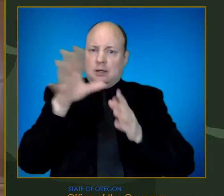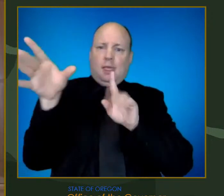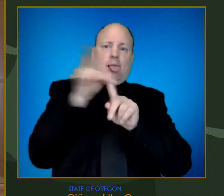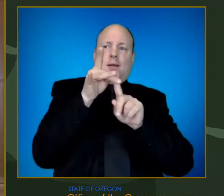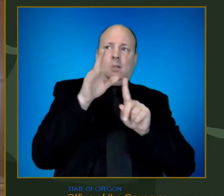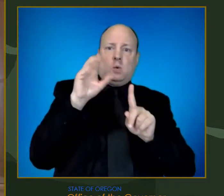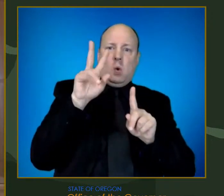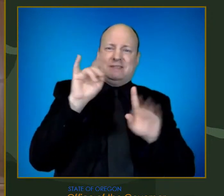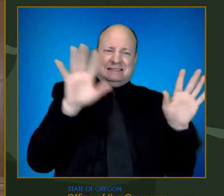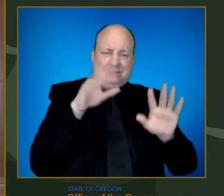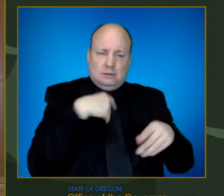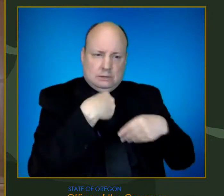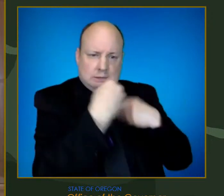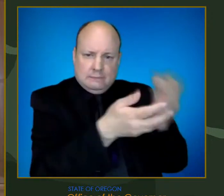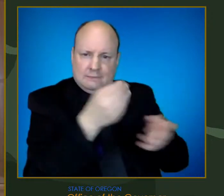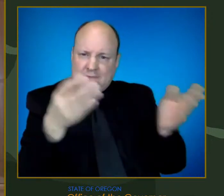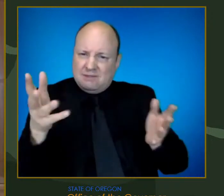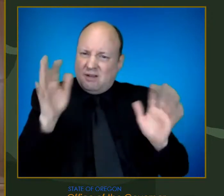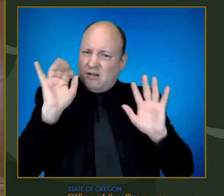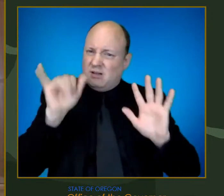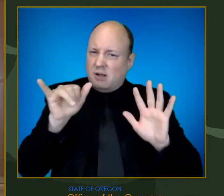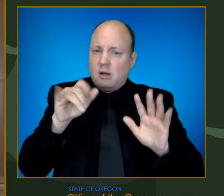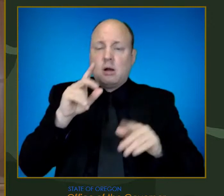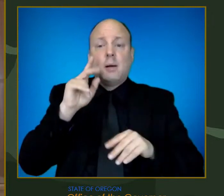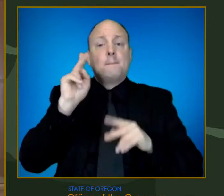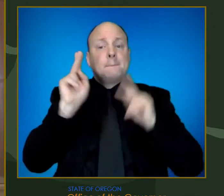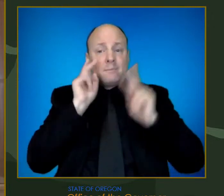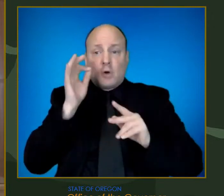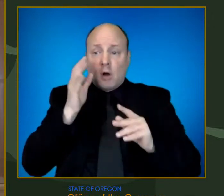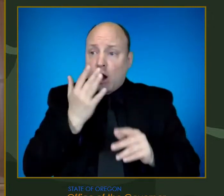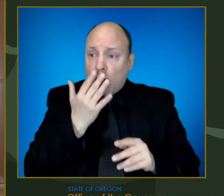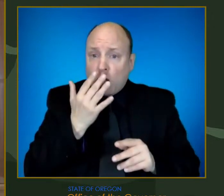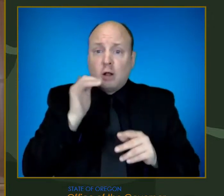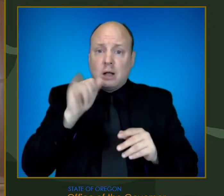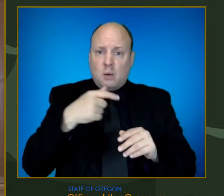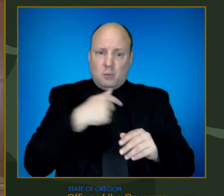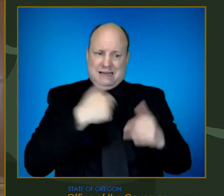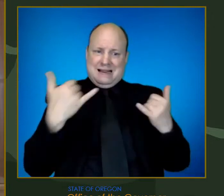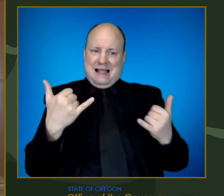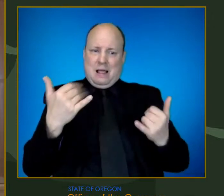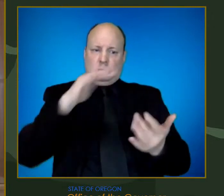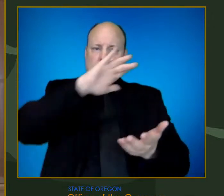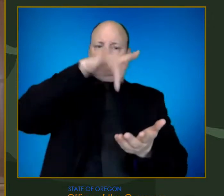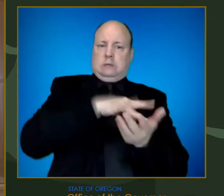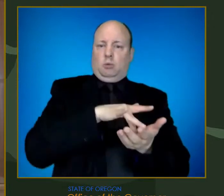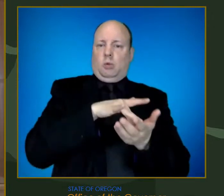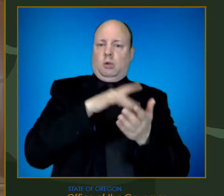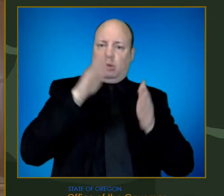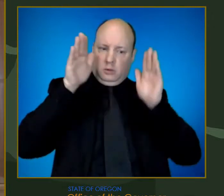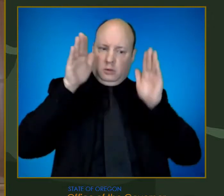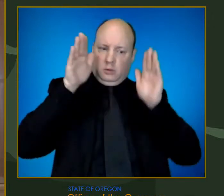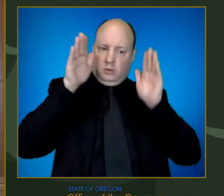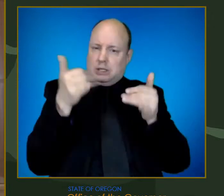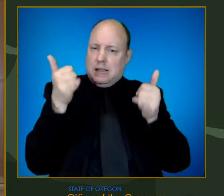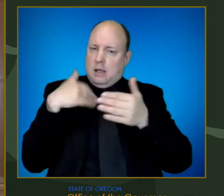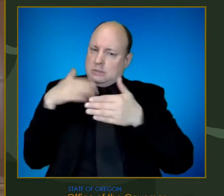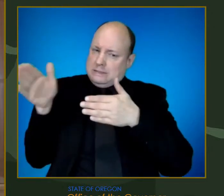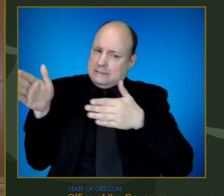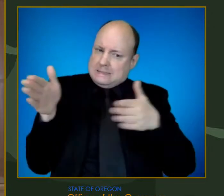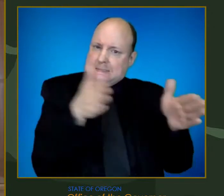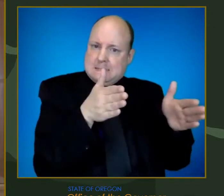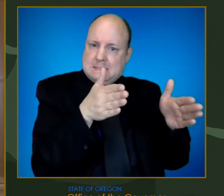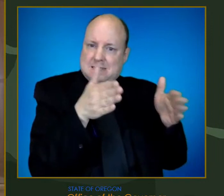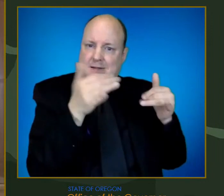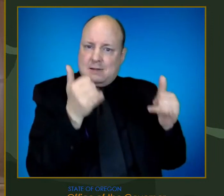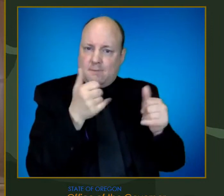color, has been at the center of our efforts. We have largely followed CDC guidelines.